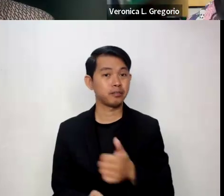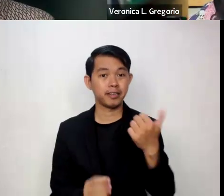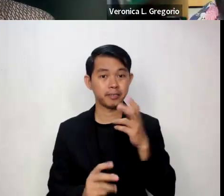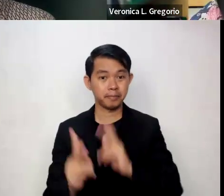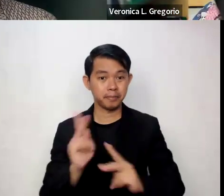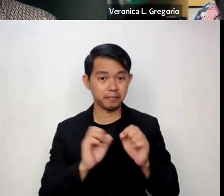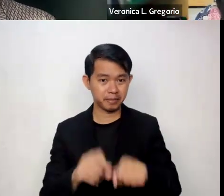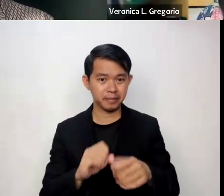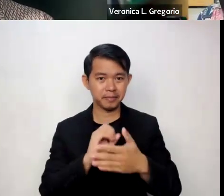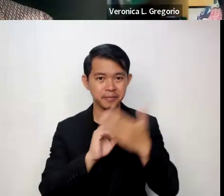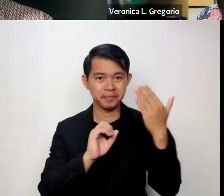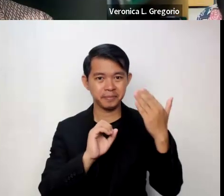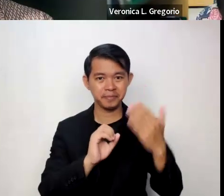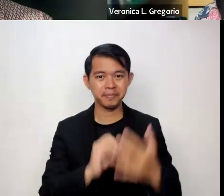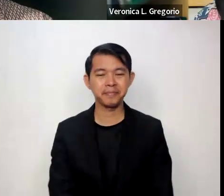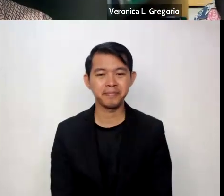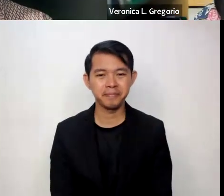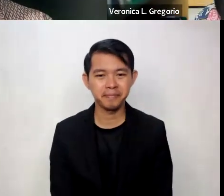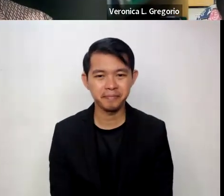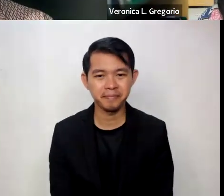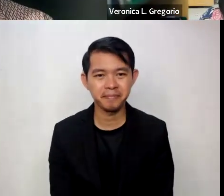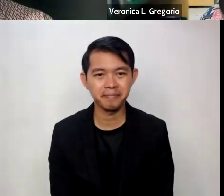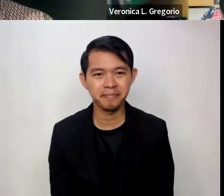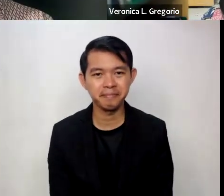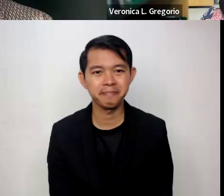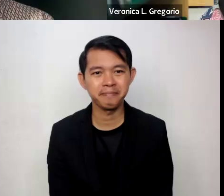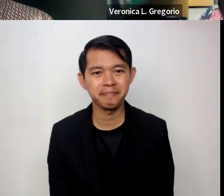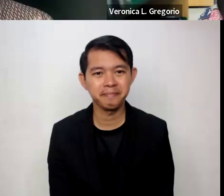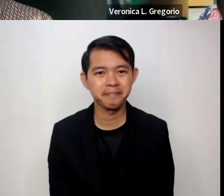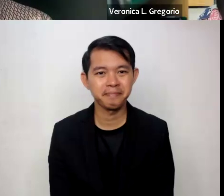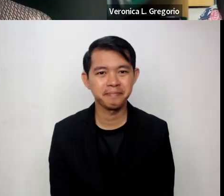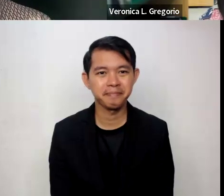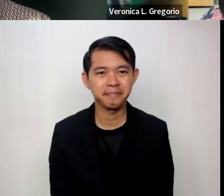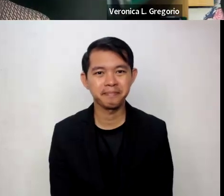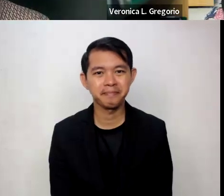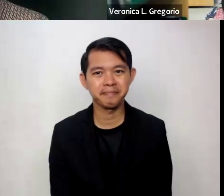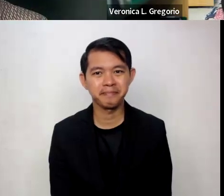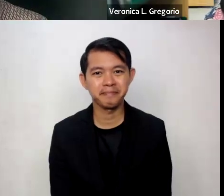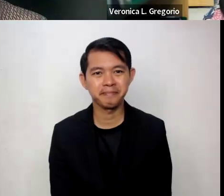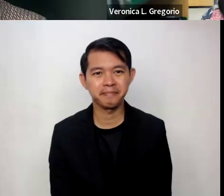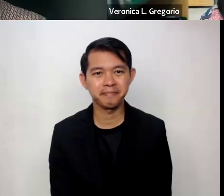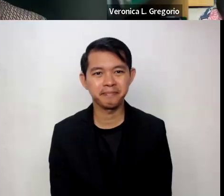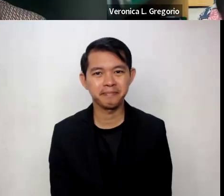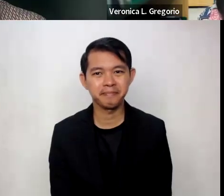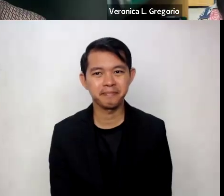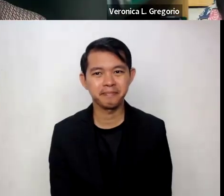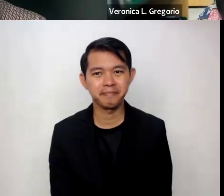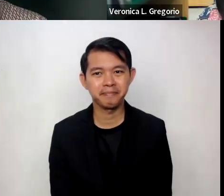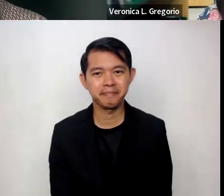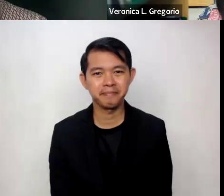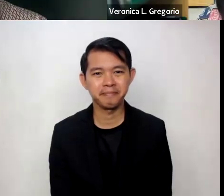nila. Lagay ko lang po sa gallery. Ayan. So, mag-take po ako ng picture. 1, 2,